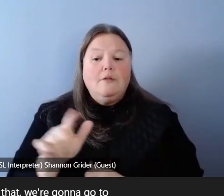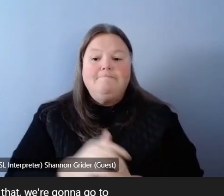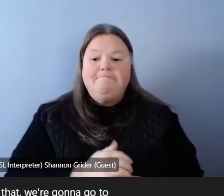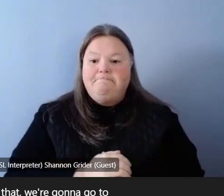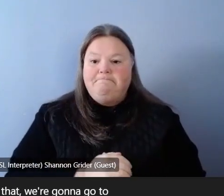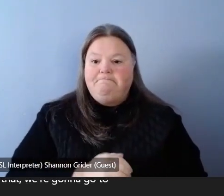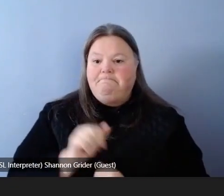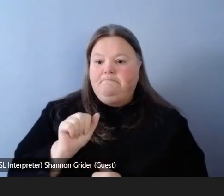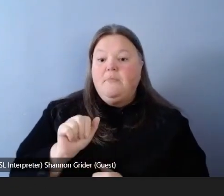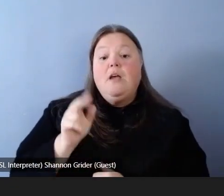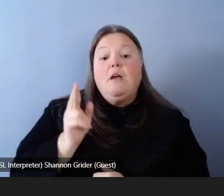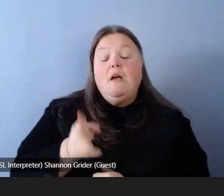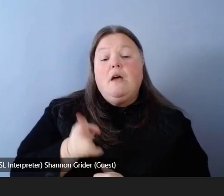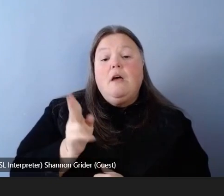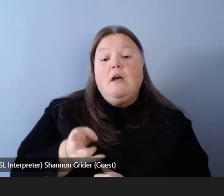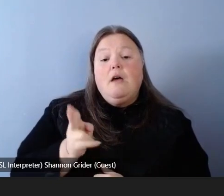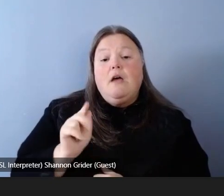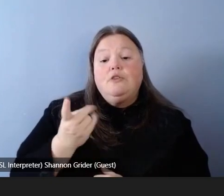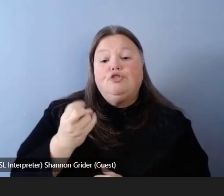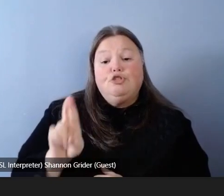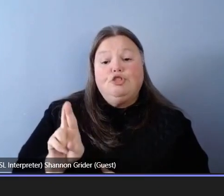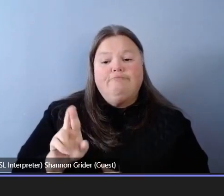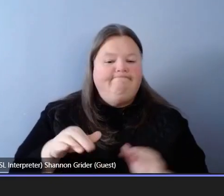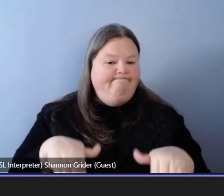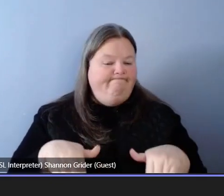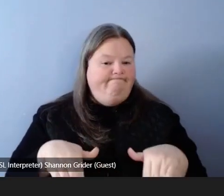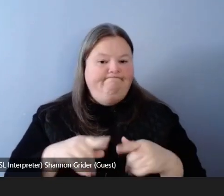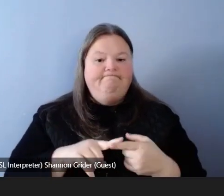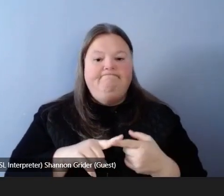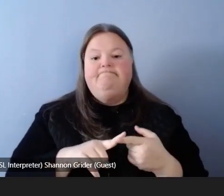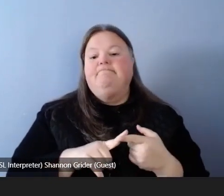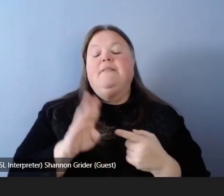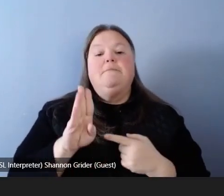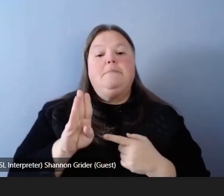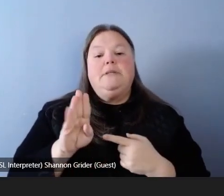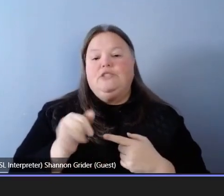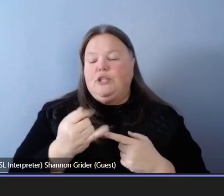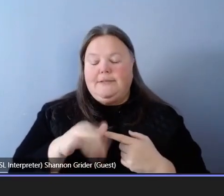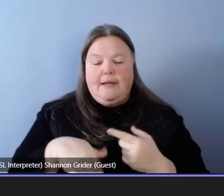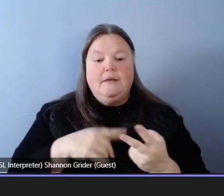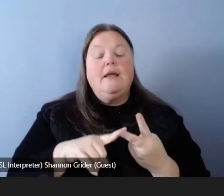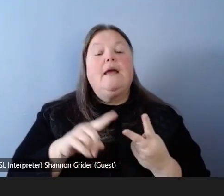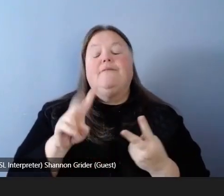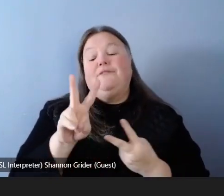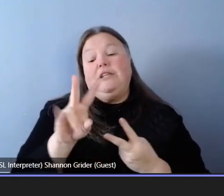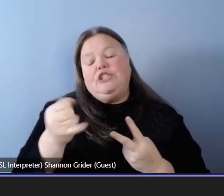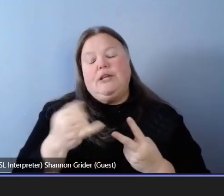Okay, Hunter is not here yet. BJ is not here. Anastasia?